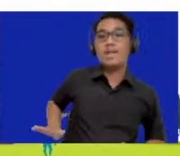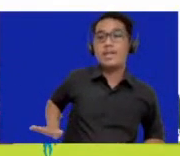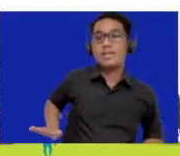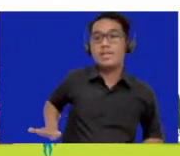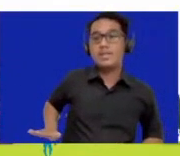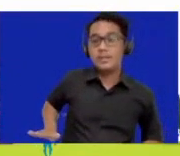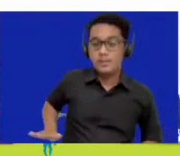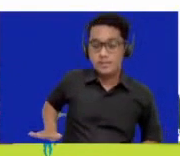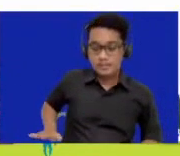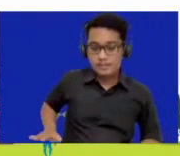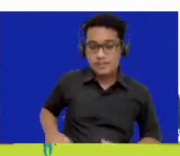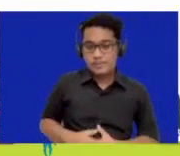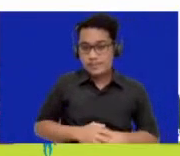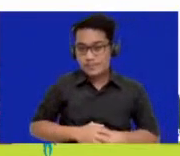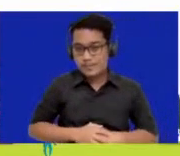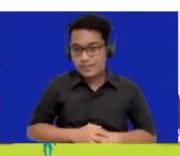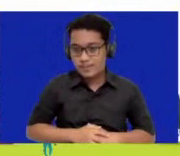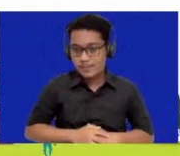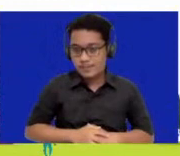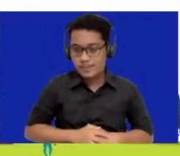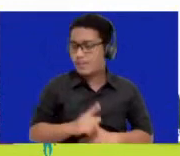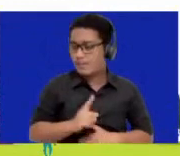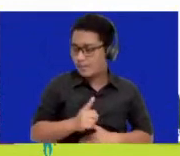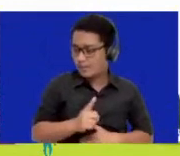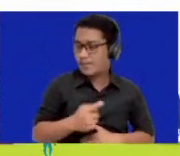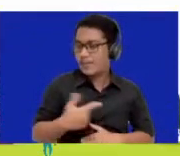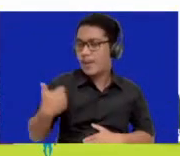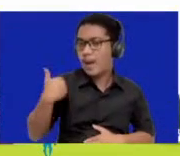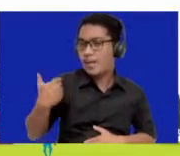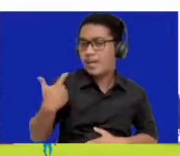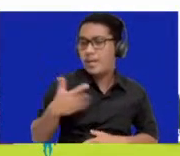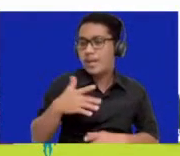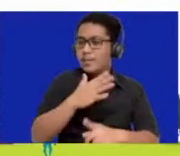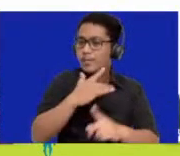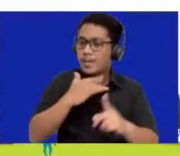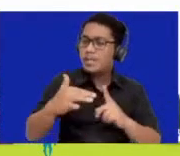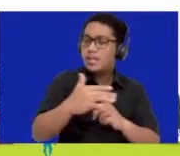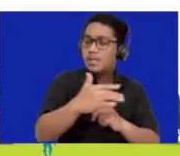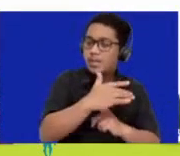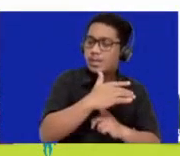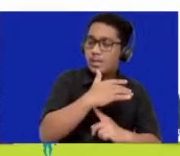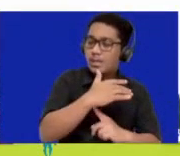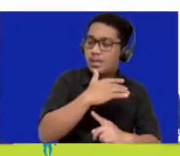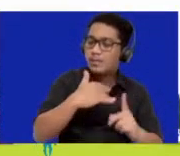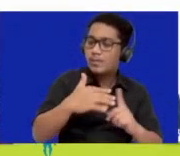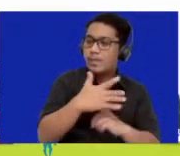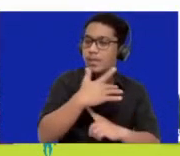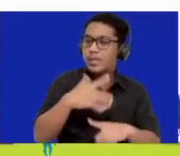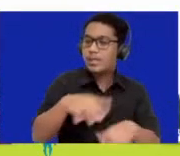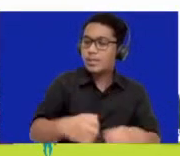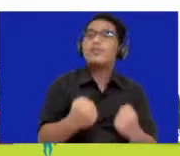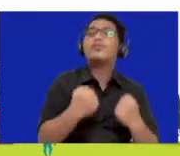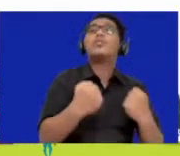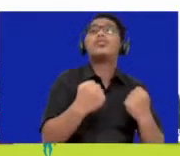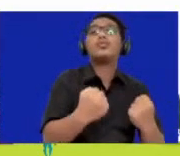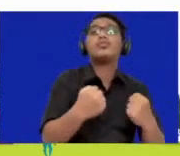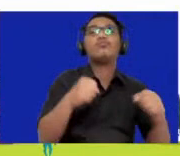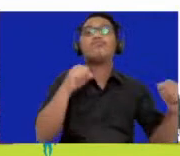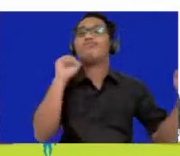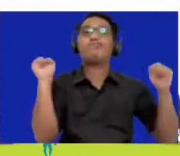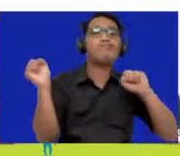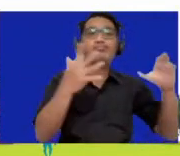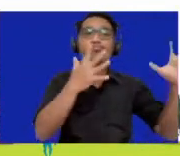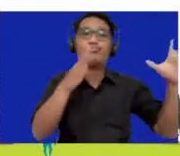cyclone affected people. Basically, the early warning system that is emphasized first. So CPP, the Cyclone